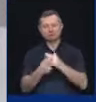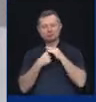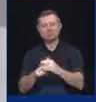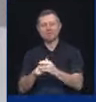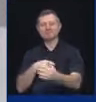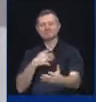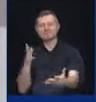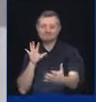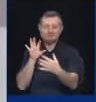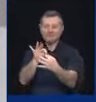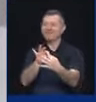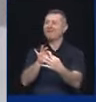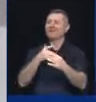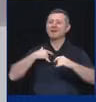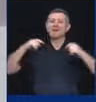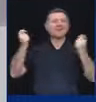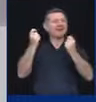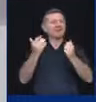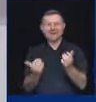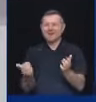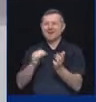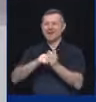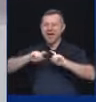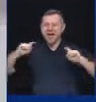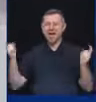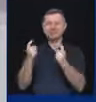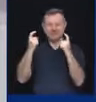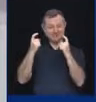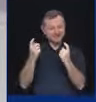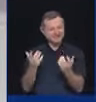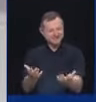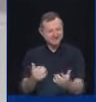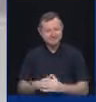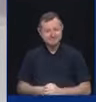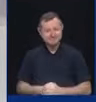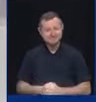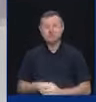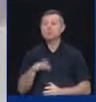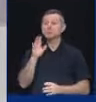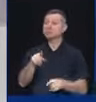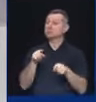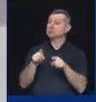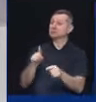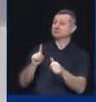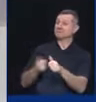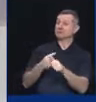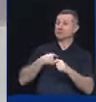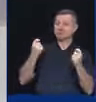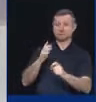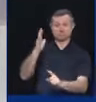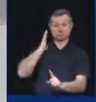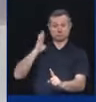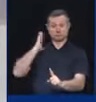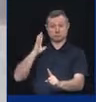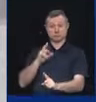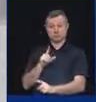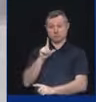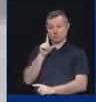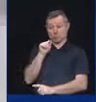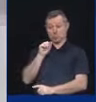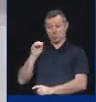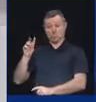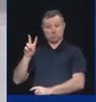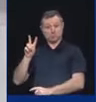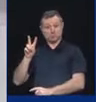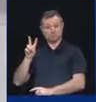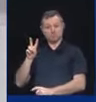celebrate. In my opening remarks for the first festival in 2002, I said, our